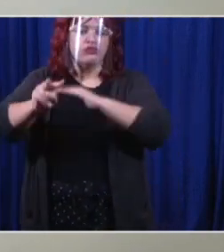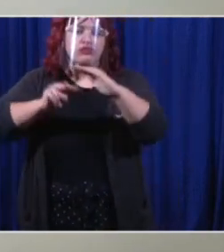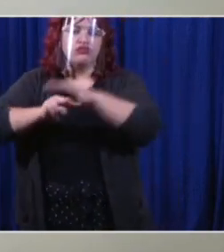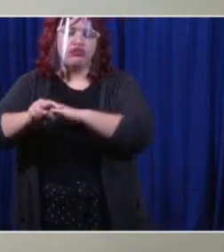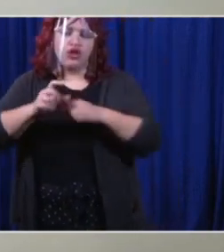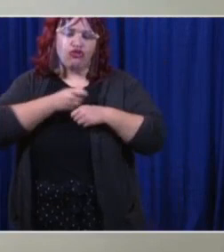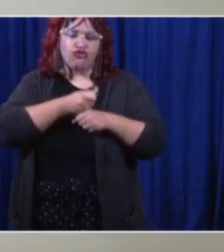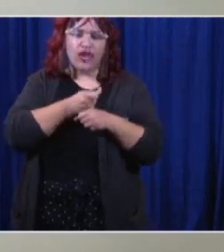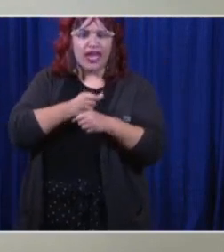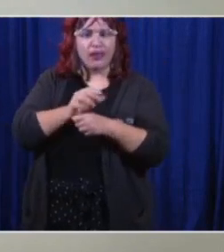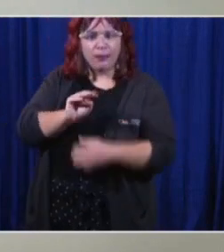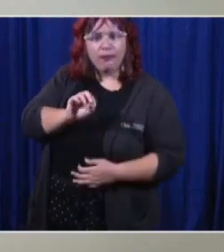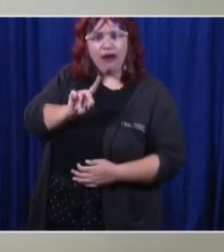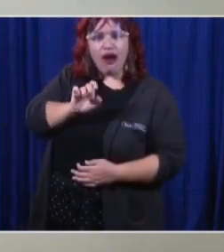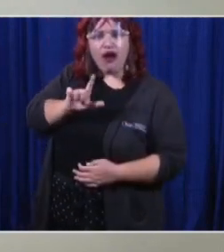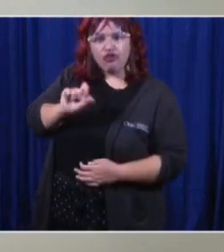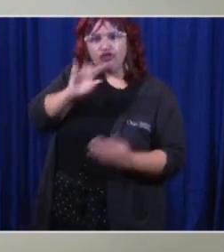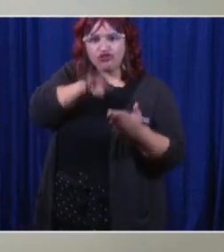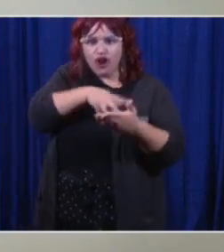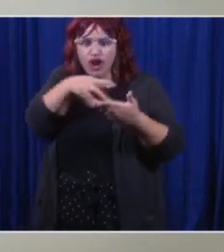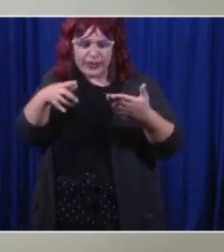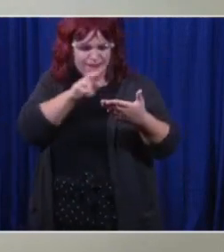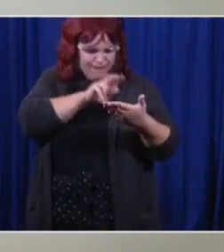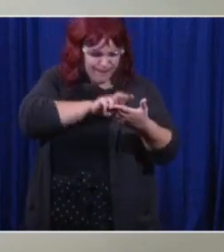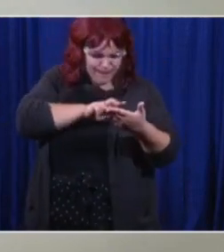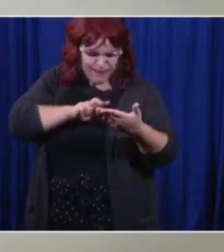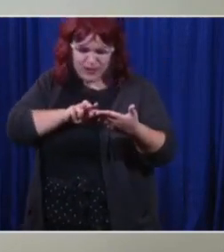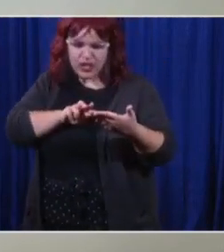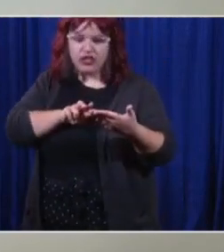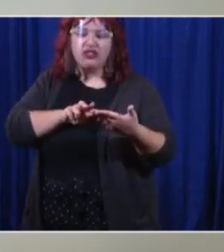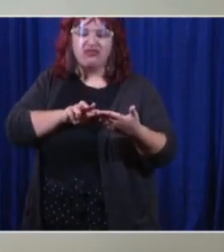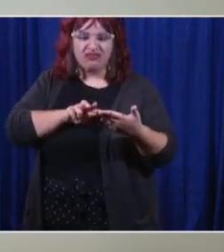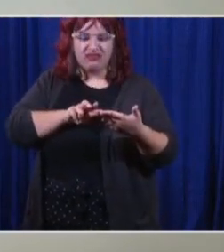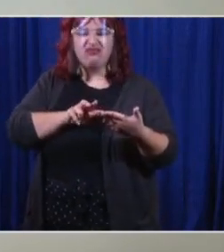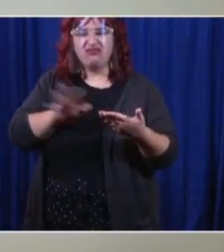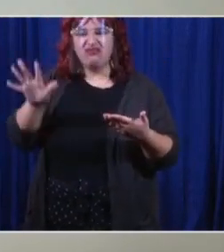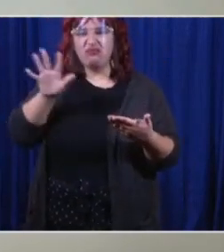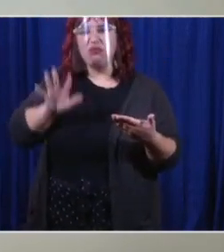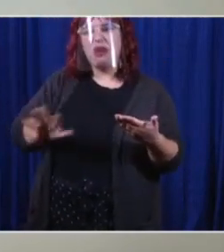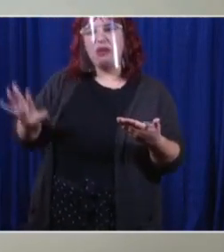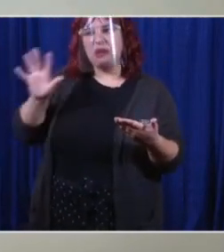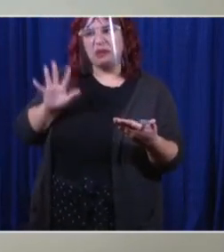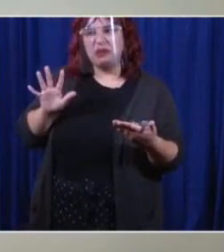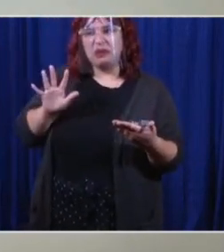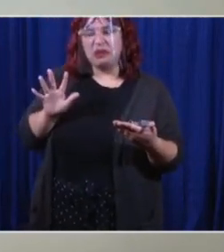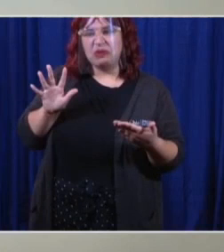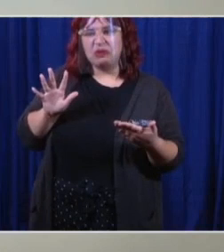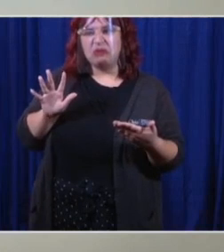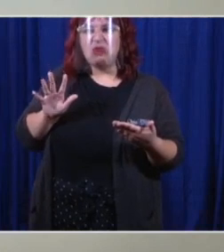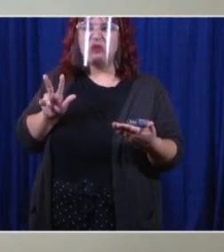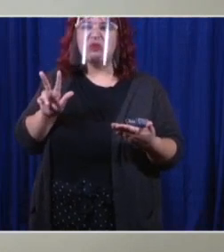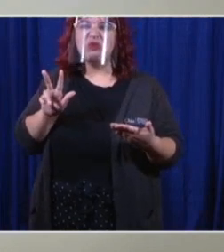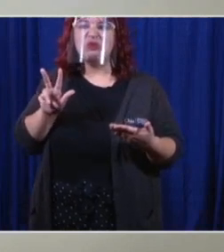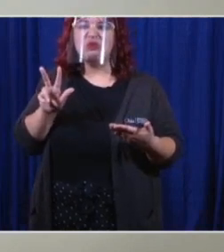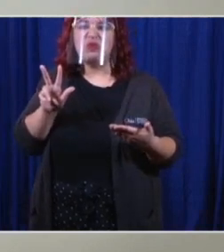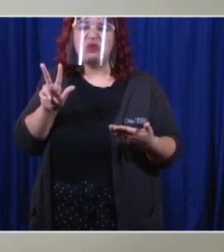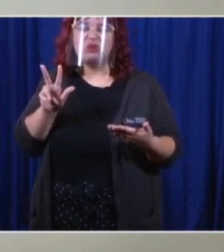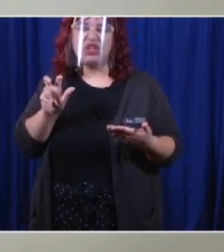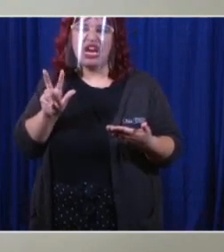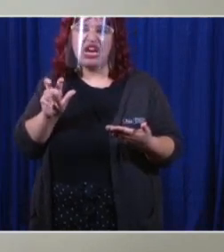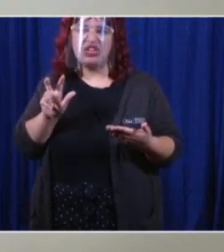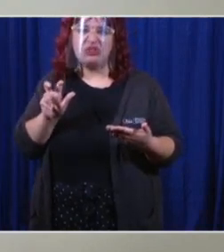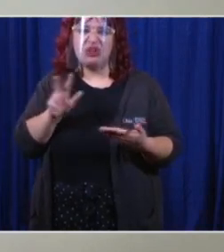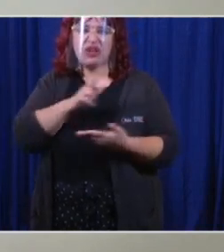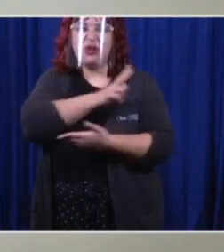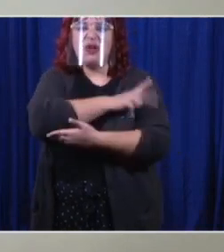then 6 weeks instead of 3 weeks, we'd only see about 300 patients in our facilities, a